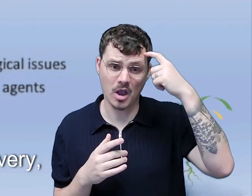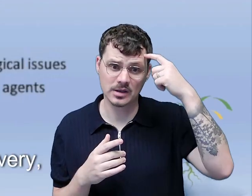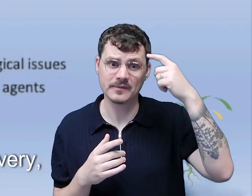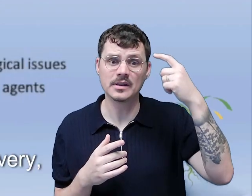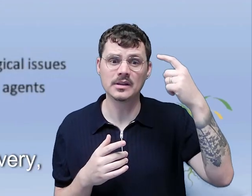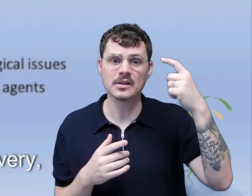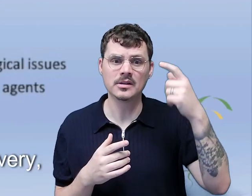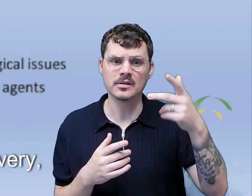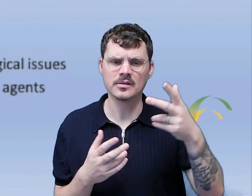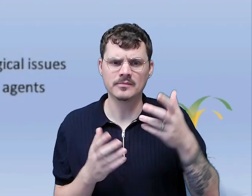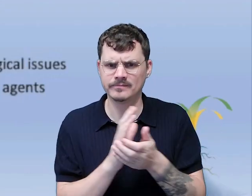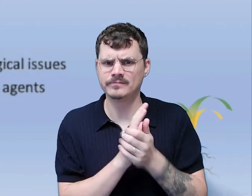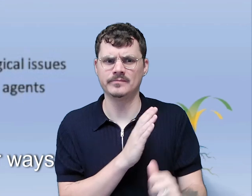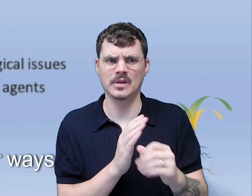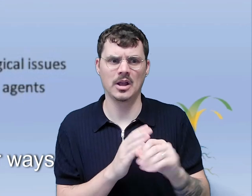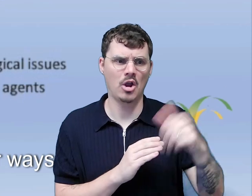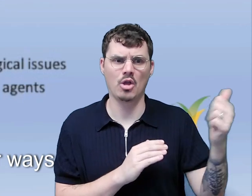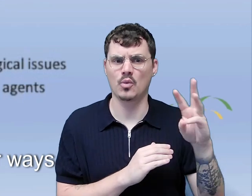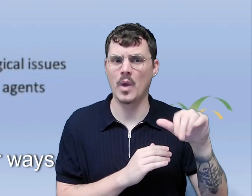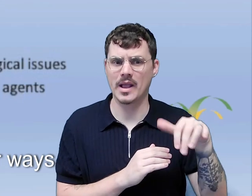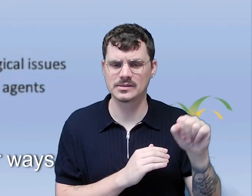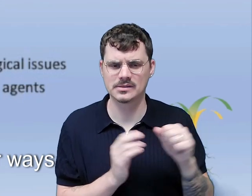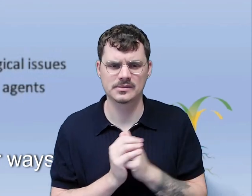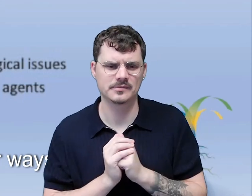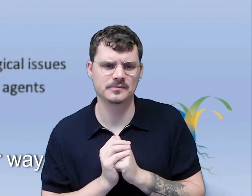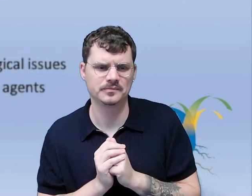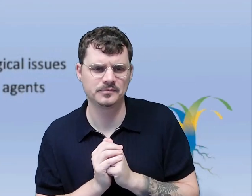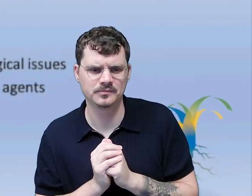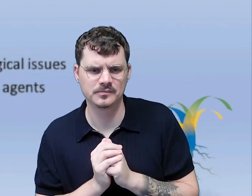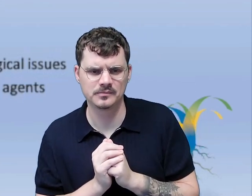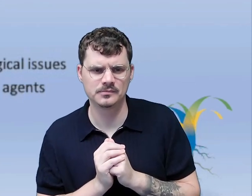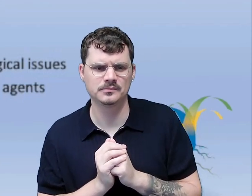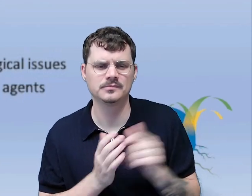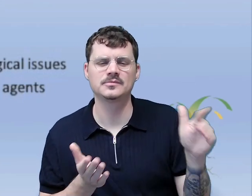though cognitively they're very apt in other ways.